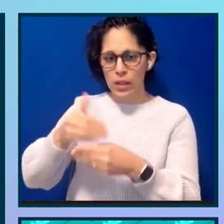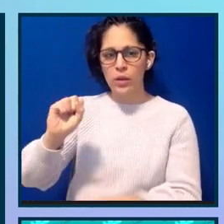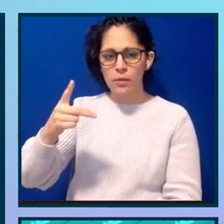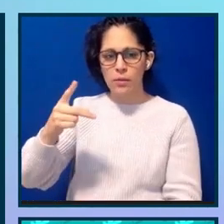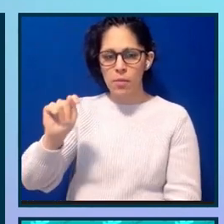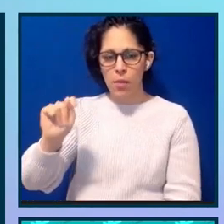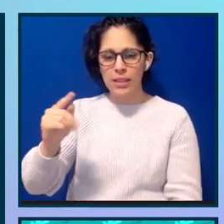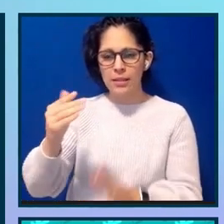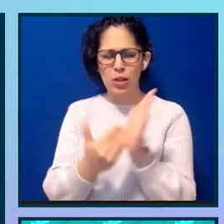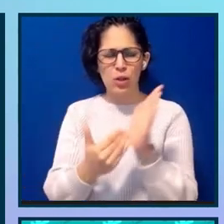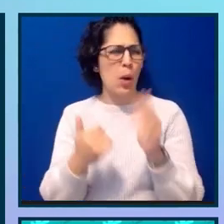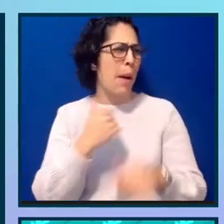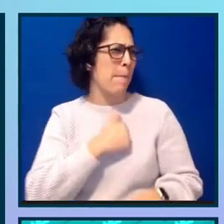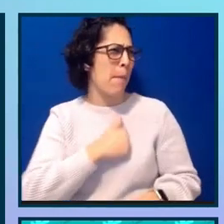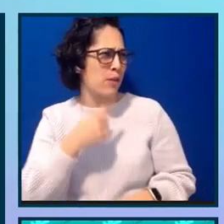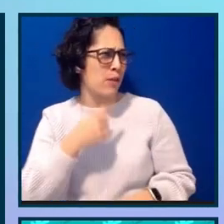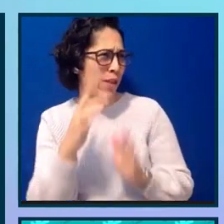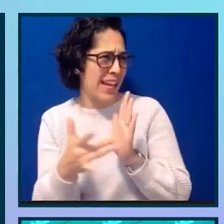Apologies for the technical difficulties.